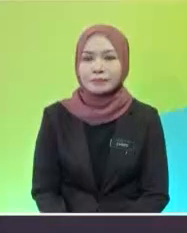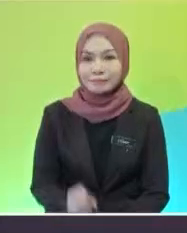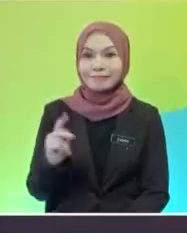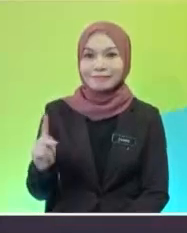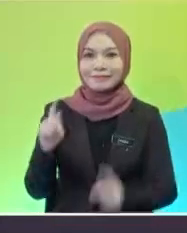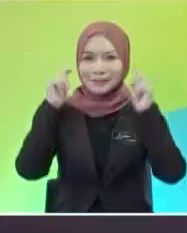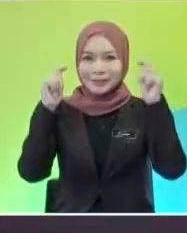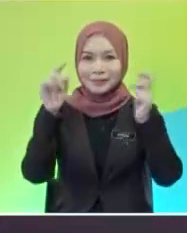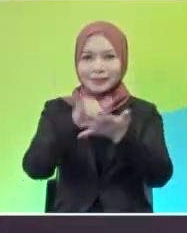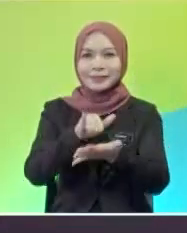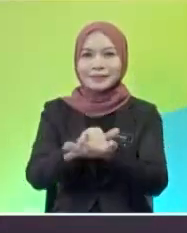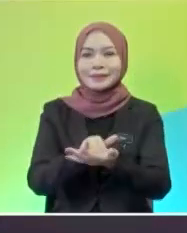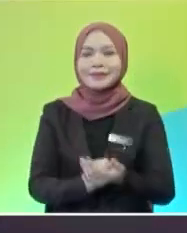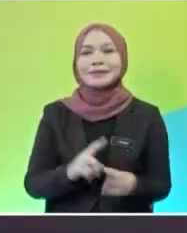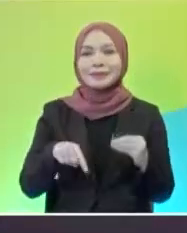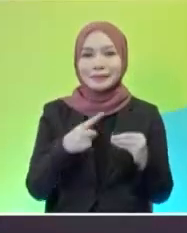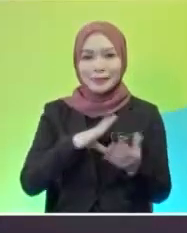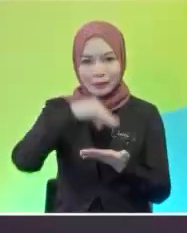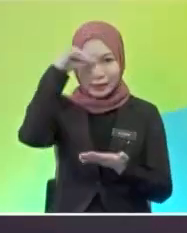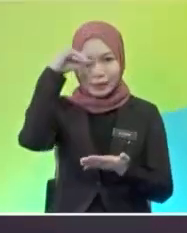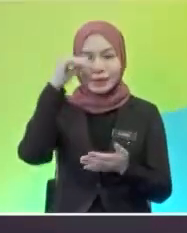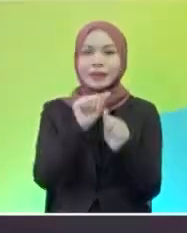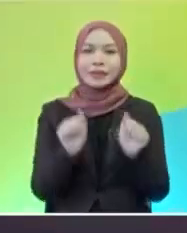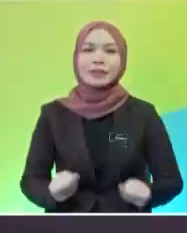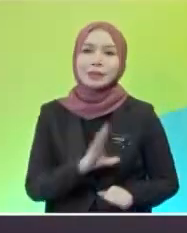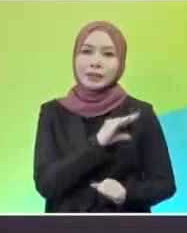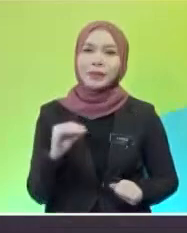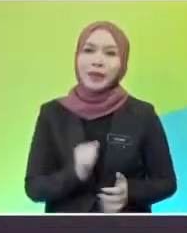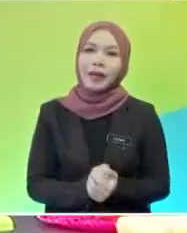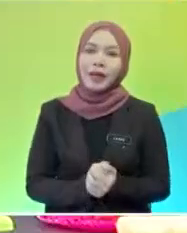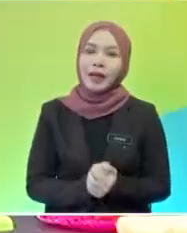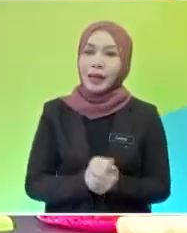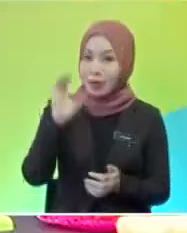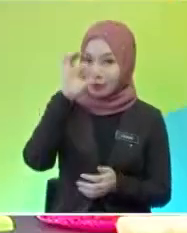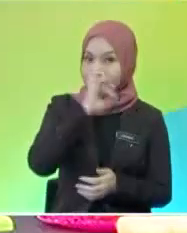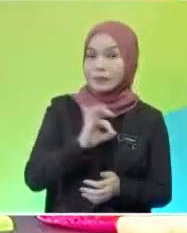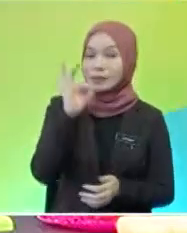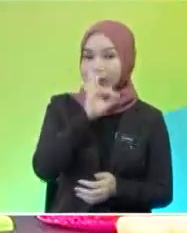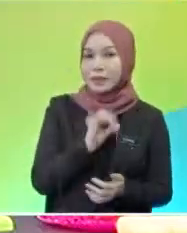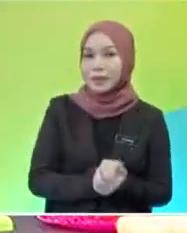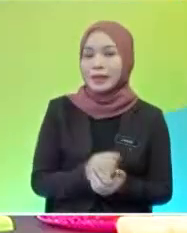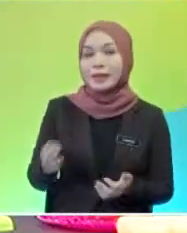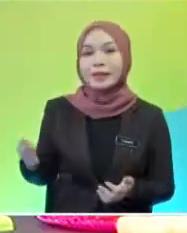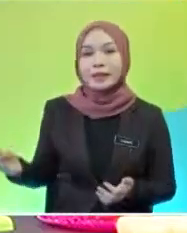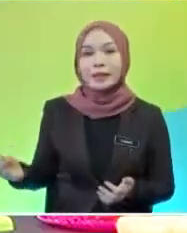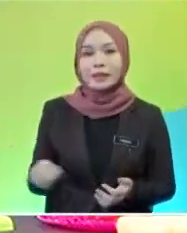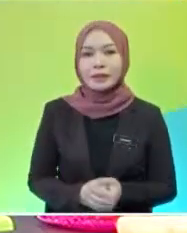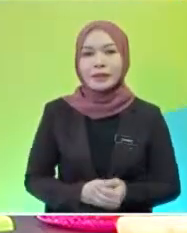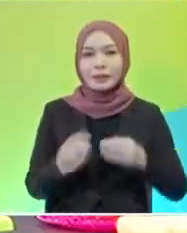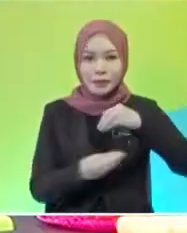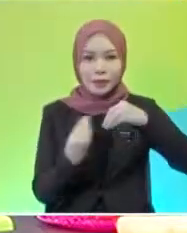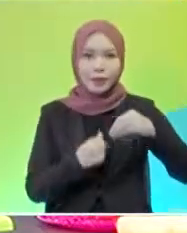So that's pretty much about learning about the shapes and how to identify it with the things around us, right? And we have